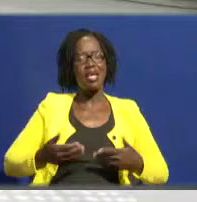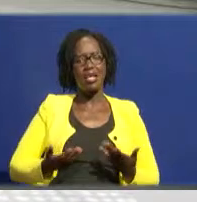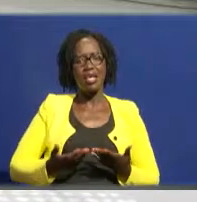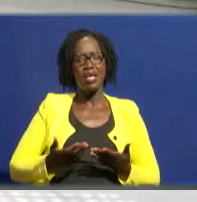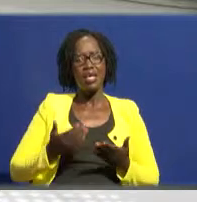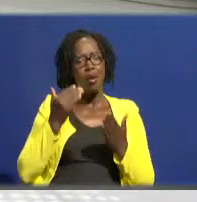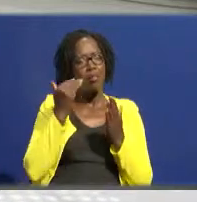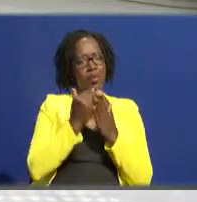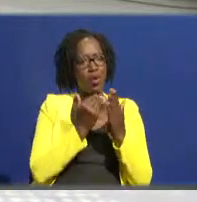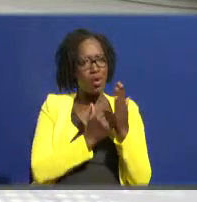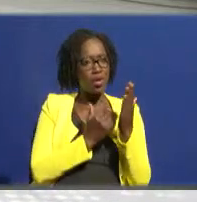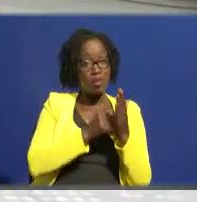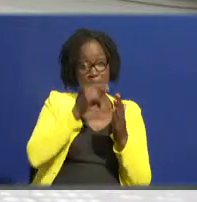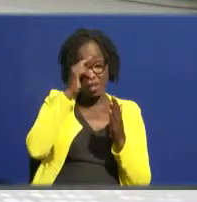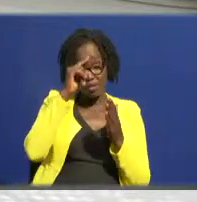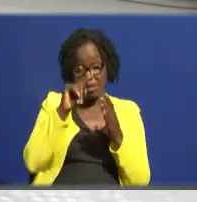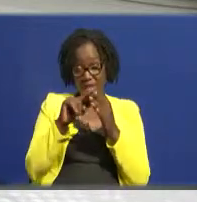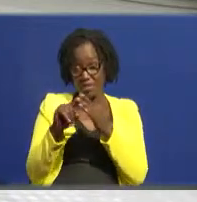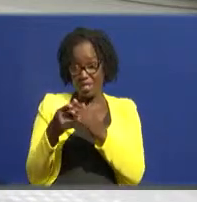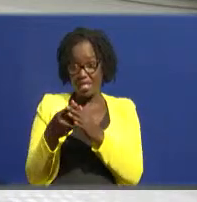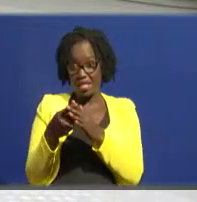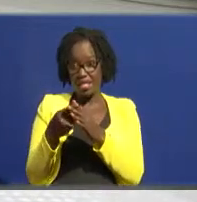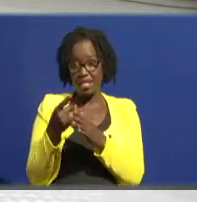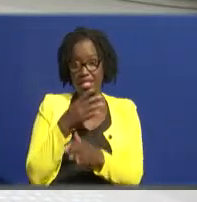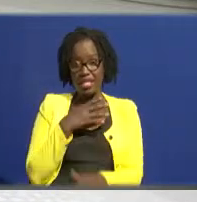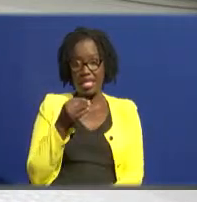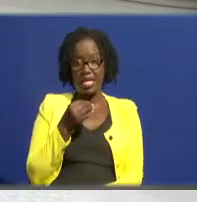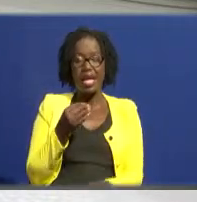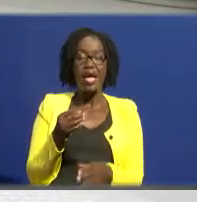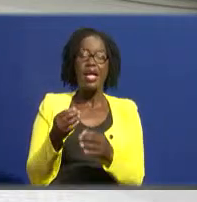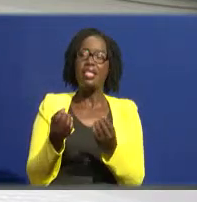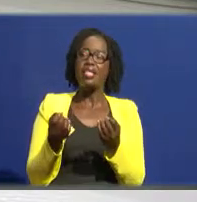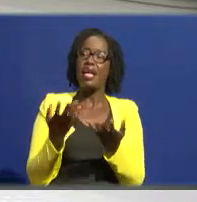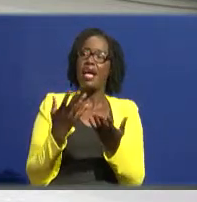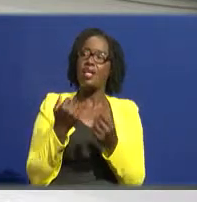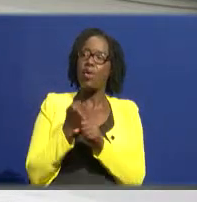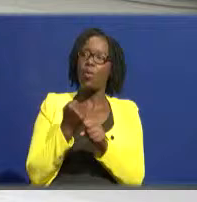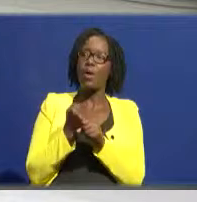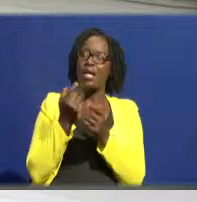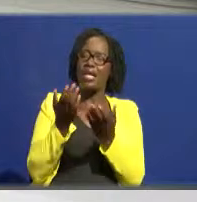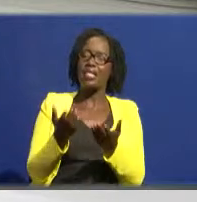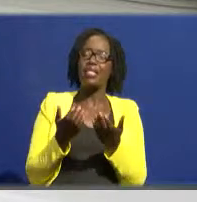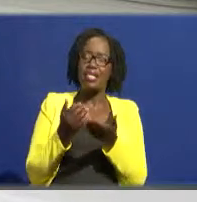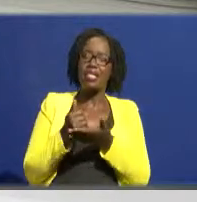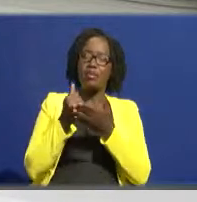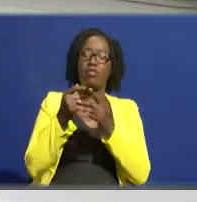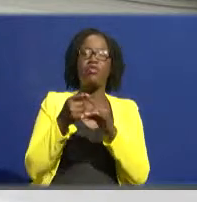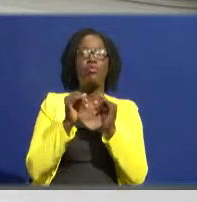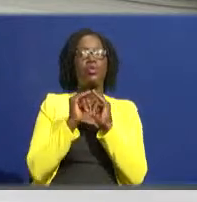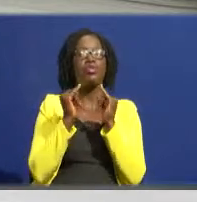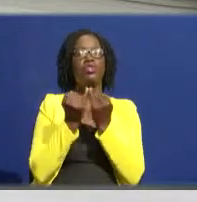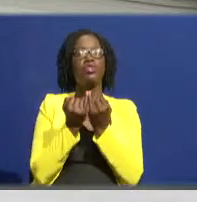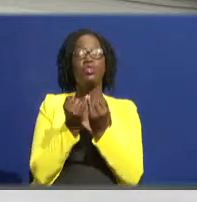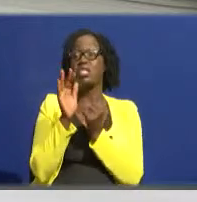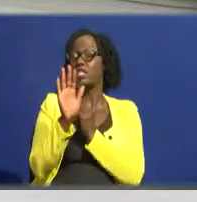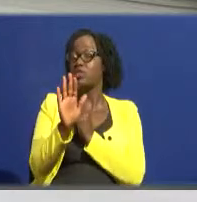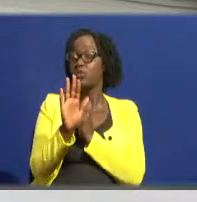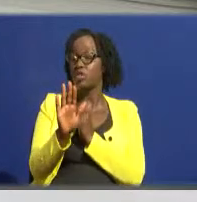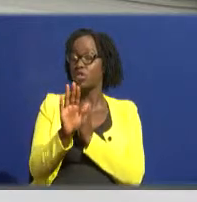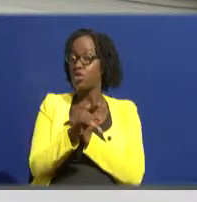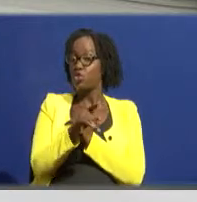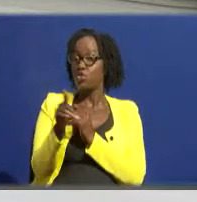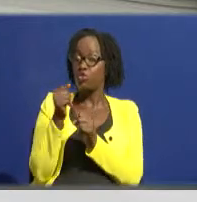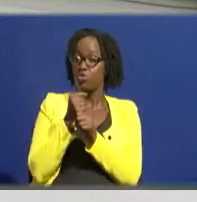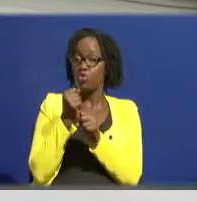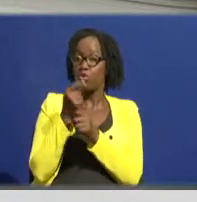the programs that the government has initiated, and in as much as they are working, they need help from institutions like yours. What exactly are